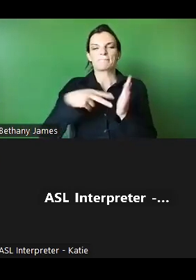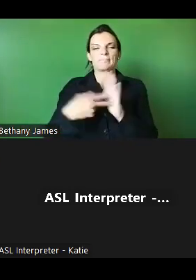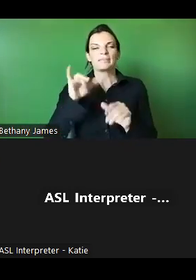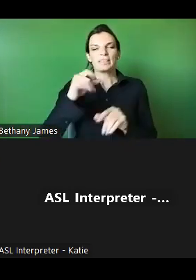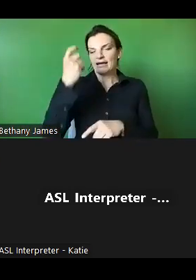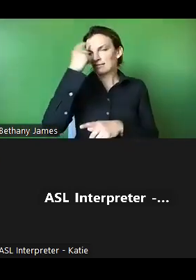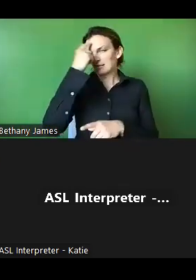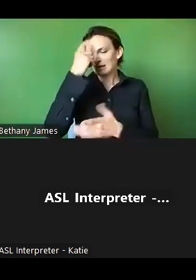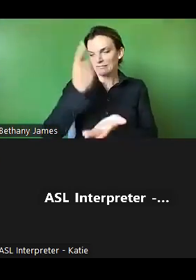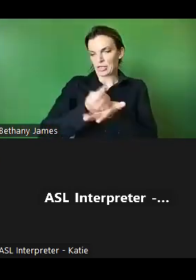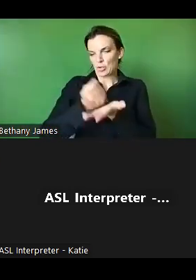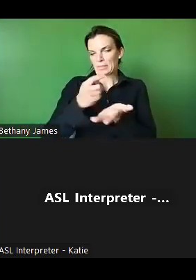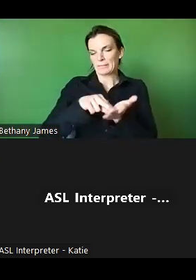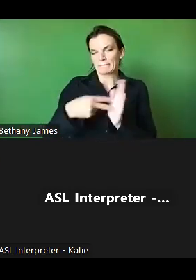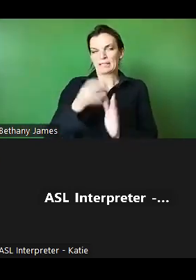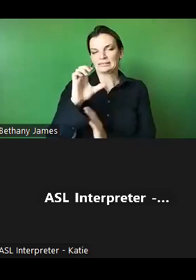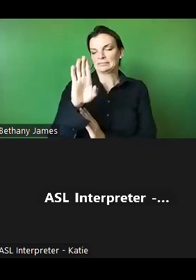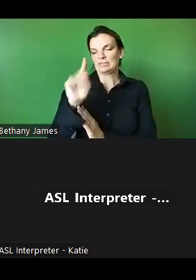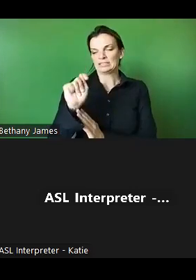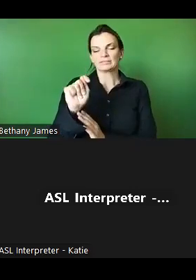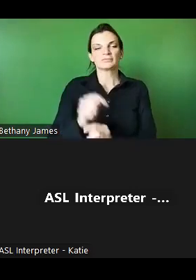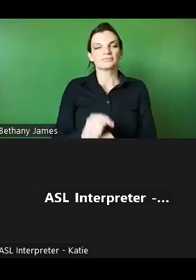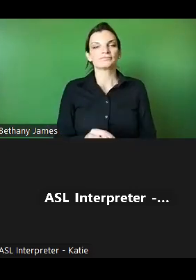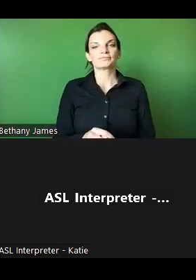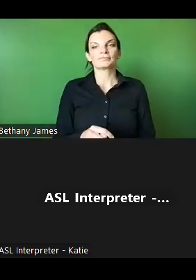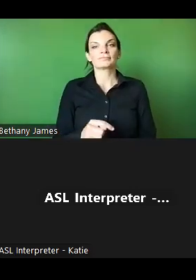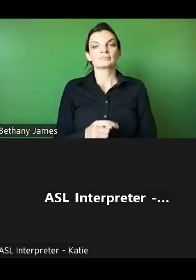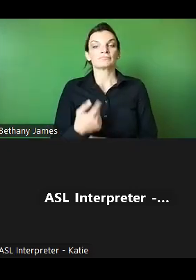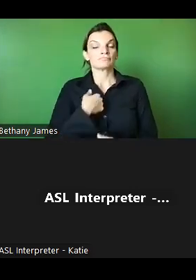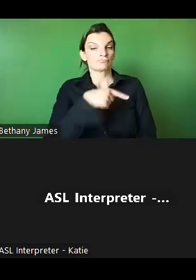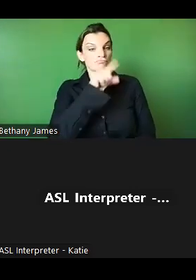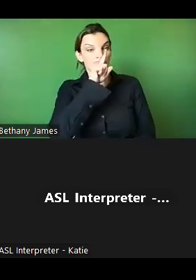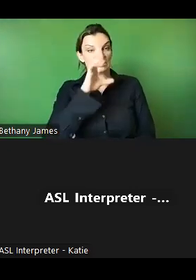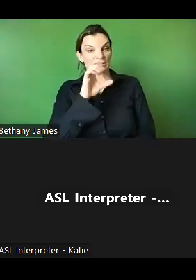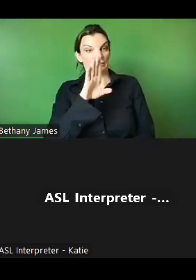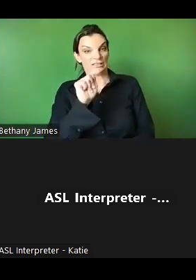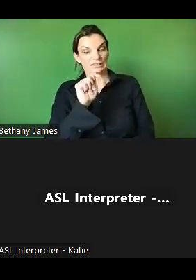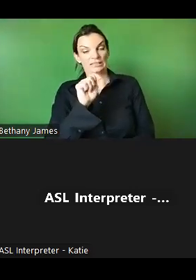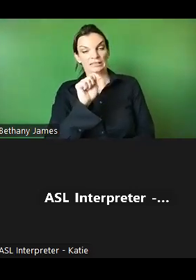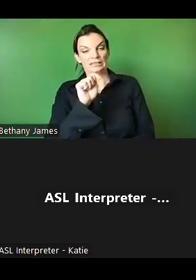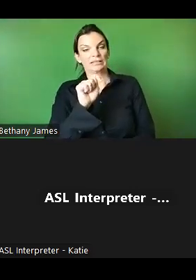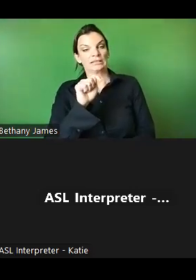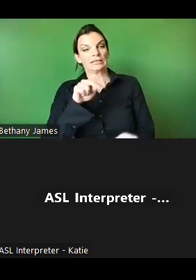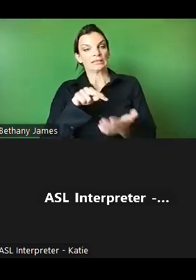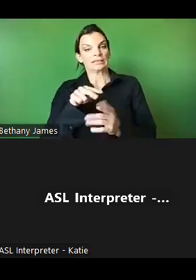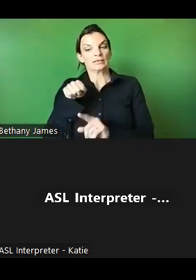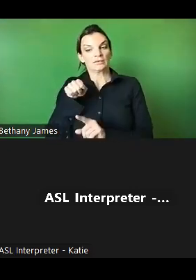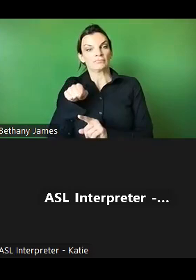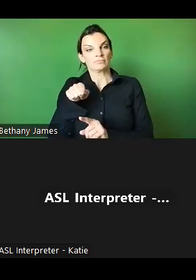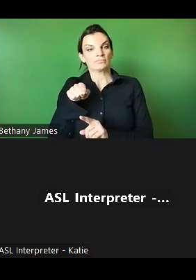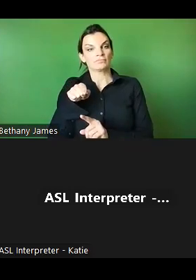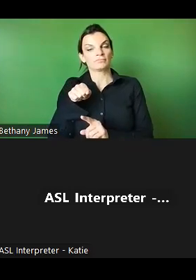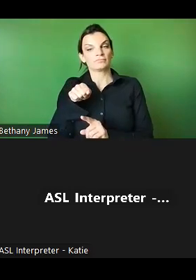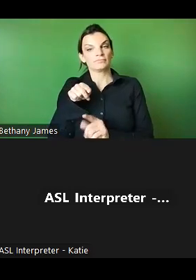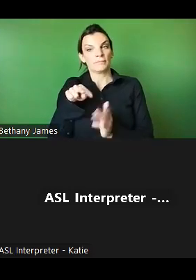basic idea of cognitive therapy, and I'm not saying cognitive therapy or cognitive behavioral therapy, CBT as it's sometimes called, I'm not